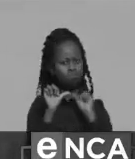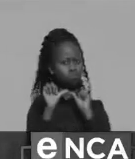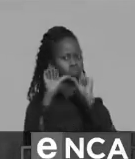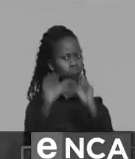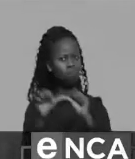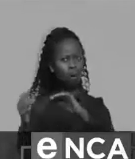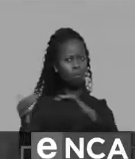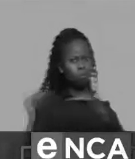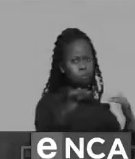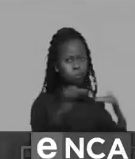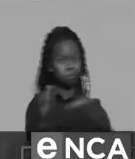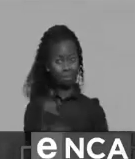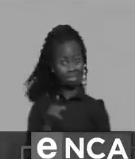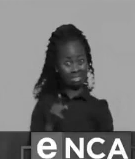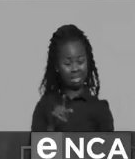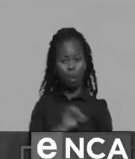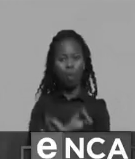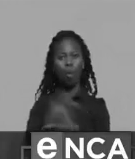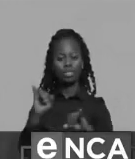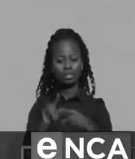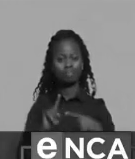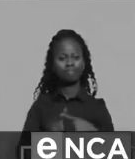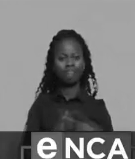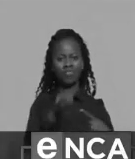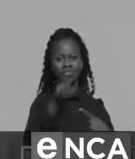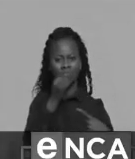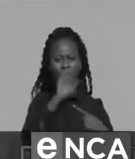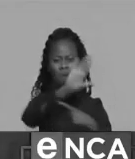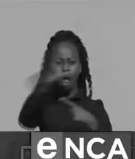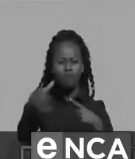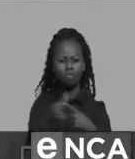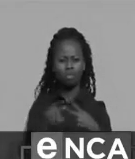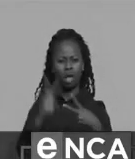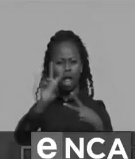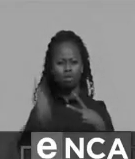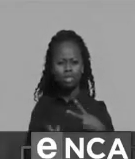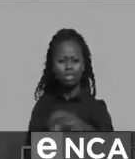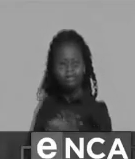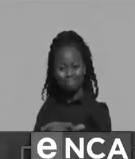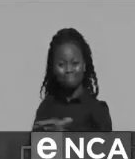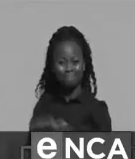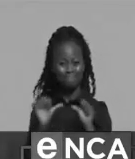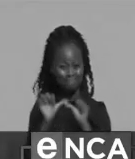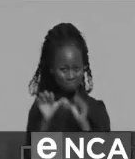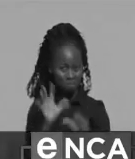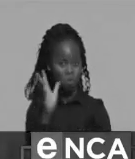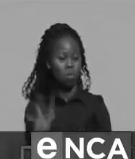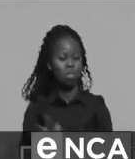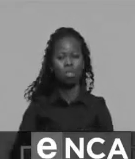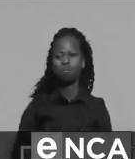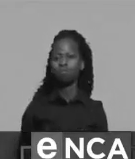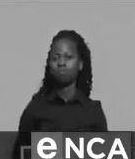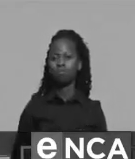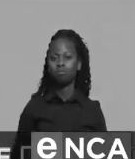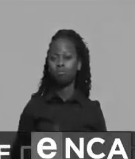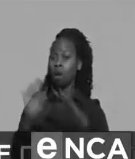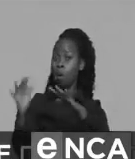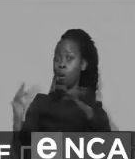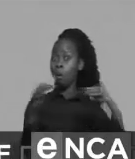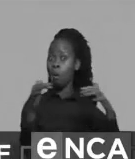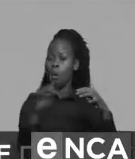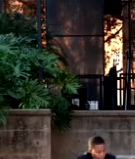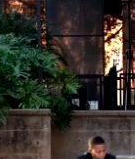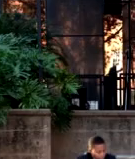same amount of goods and services. Let's put this into perspective. If the repo rate is increased and the rand weakens